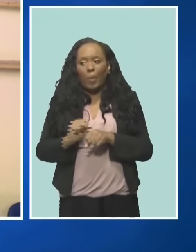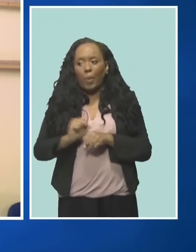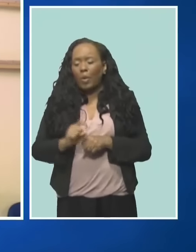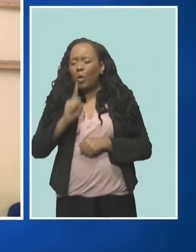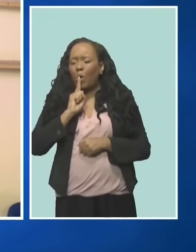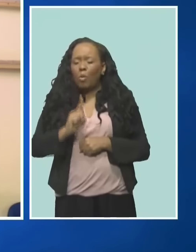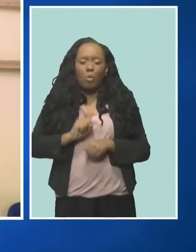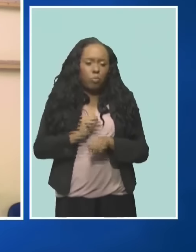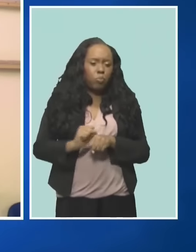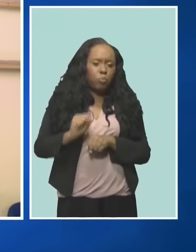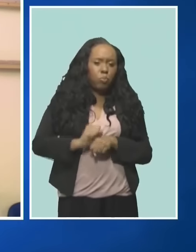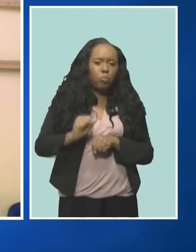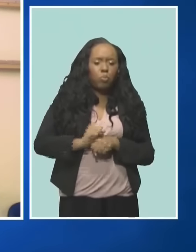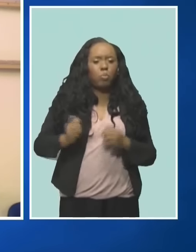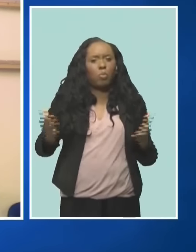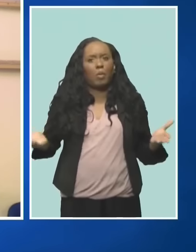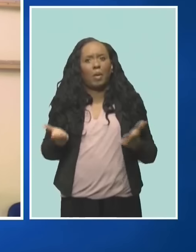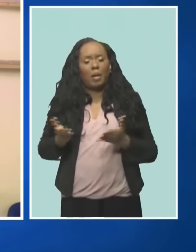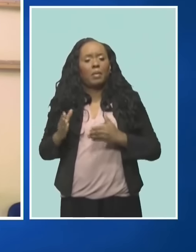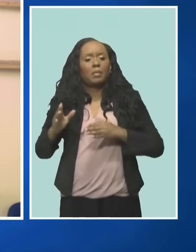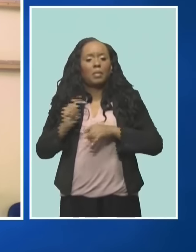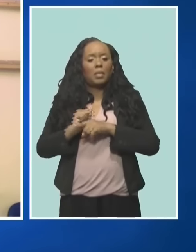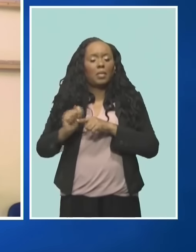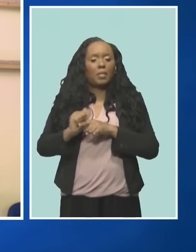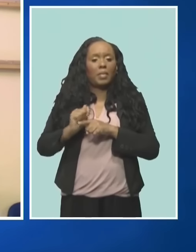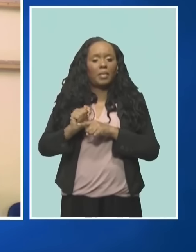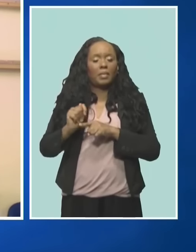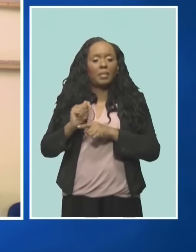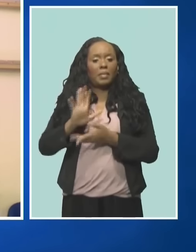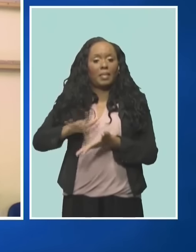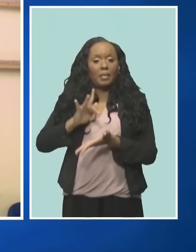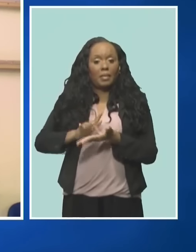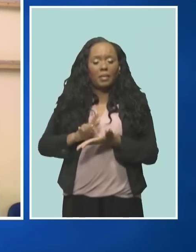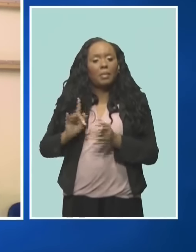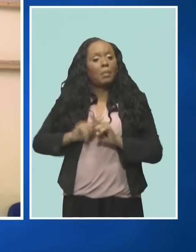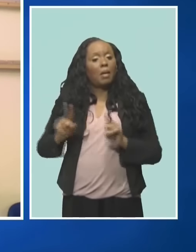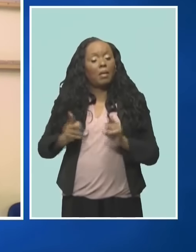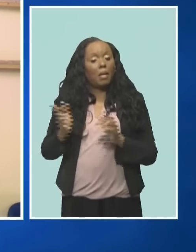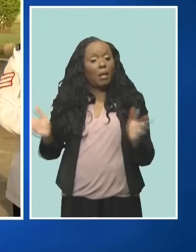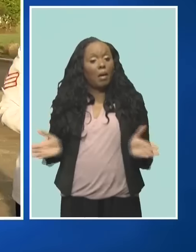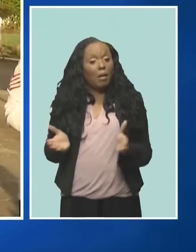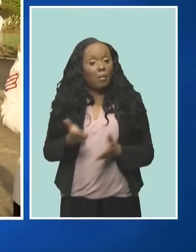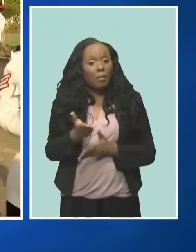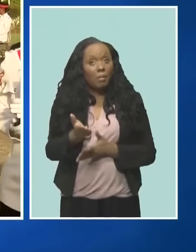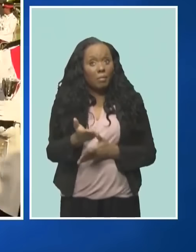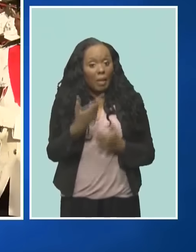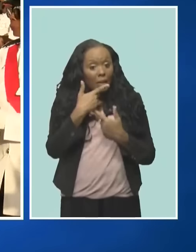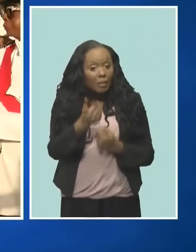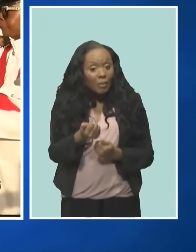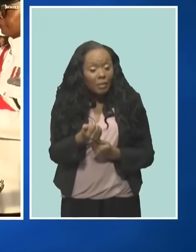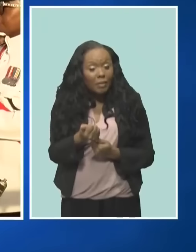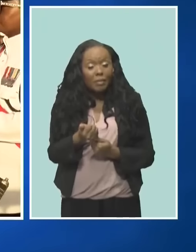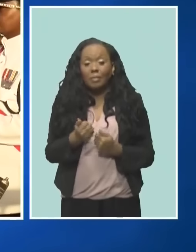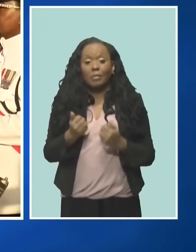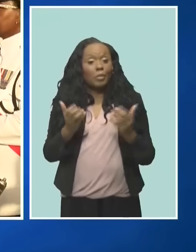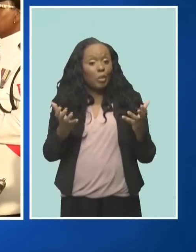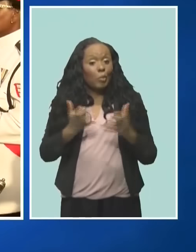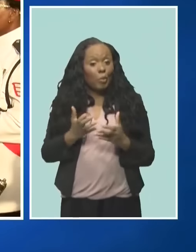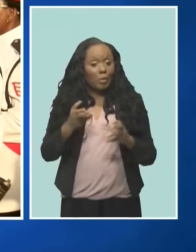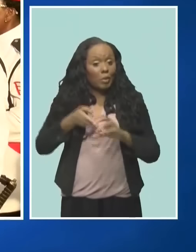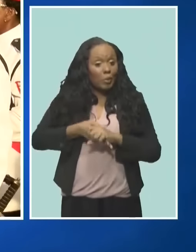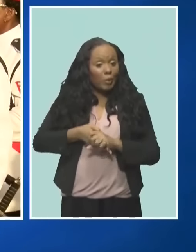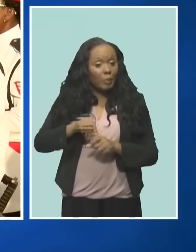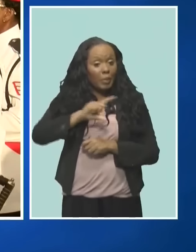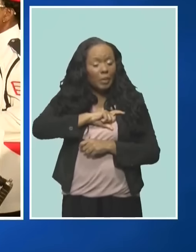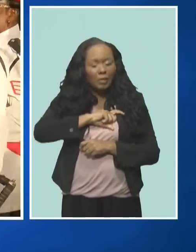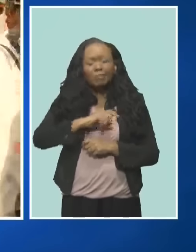we did here at the Regional Police Training Center. But I would like to encourage anyone out there who is interested in becoming a police officer to take